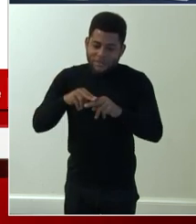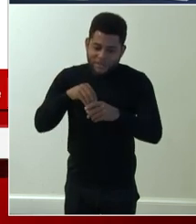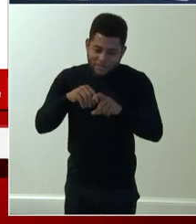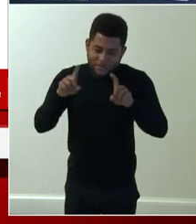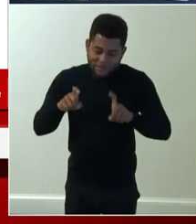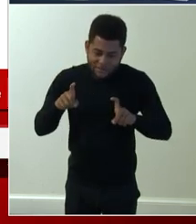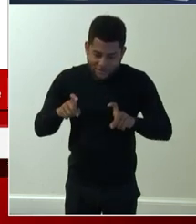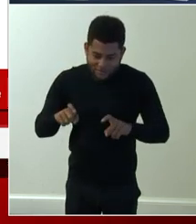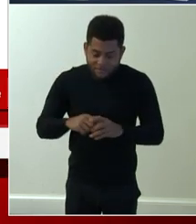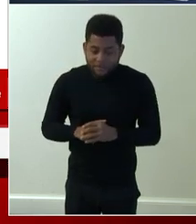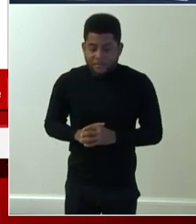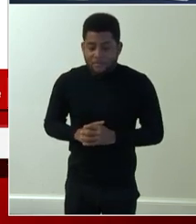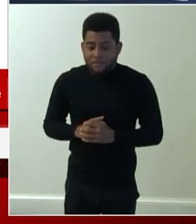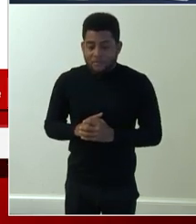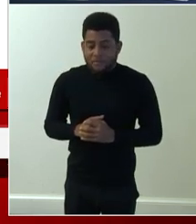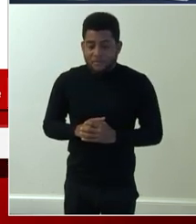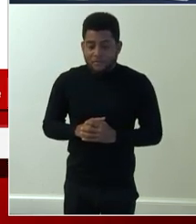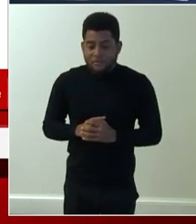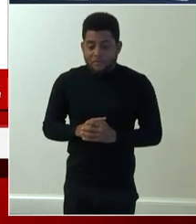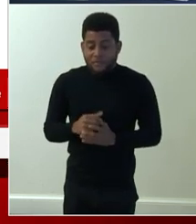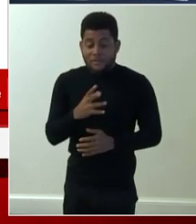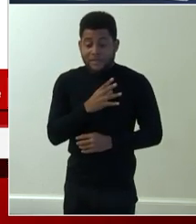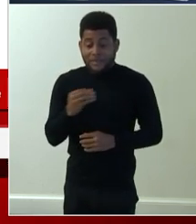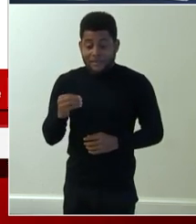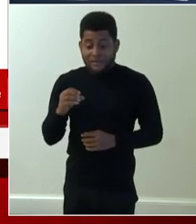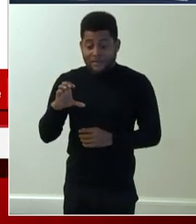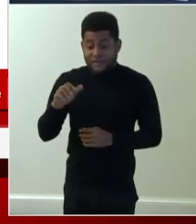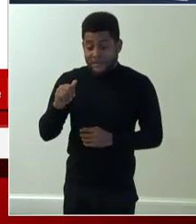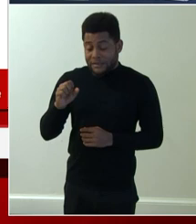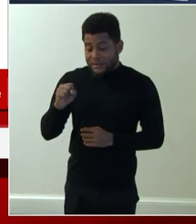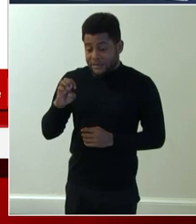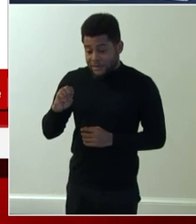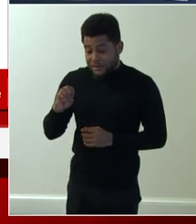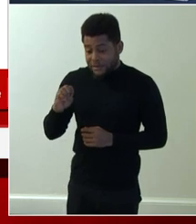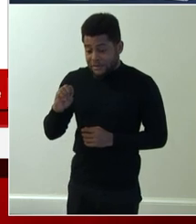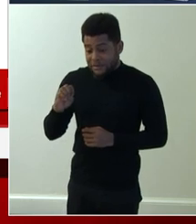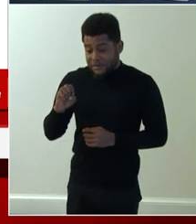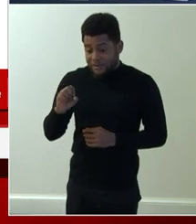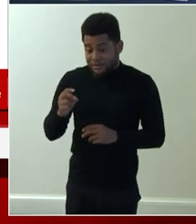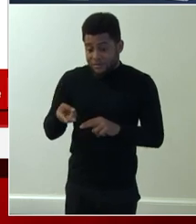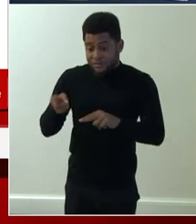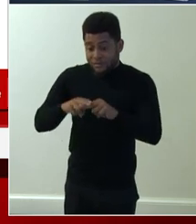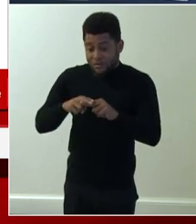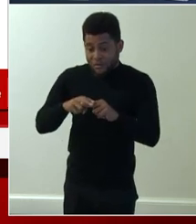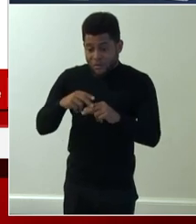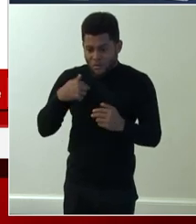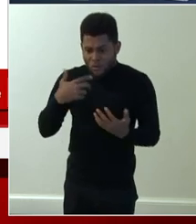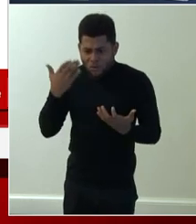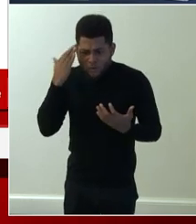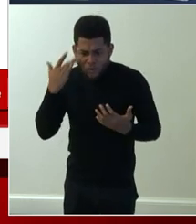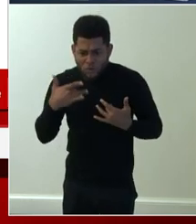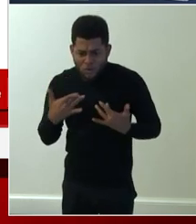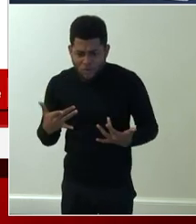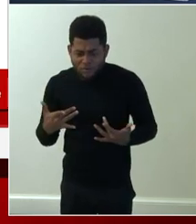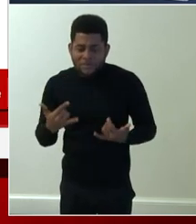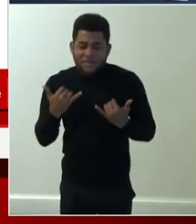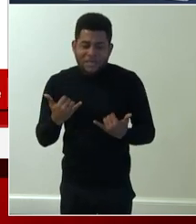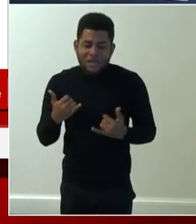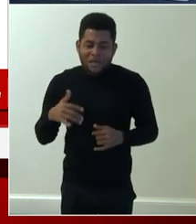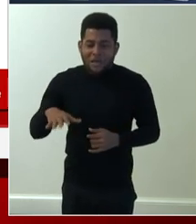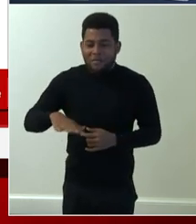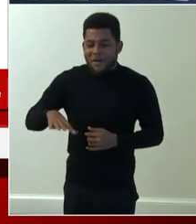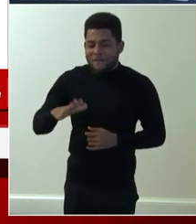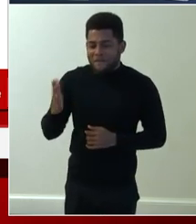in demand as we saw cases rise, and people wanted to know their status in the community. So right now we're about 15,000 tests per